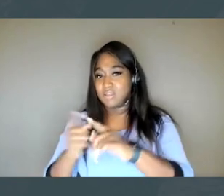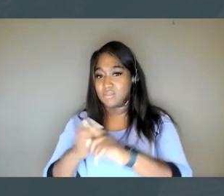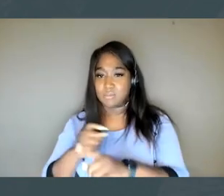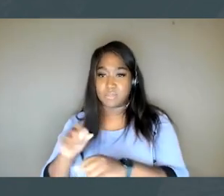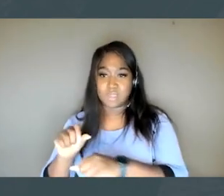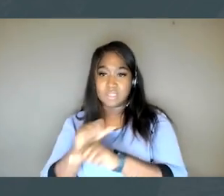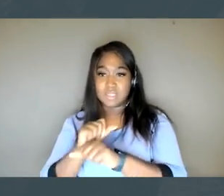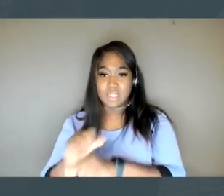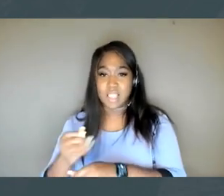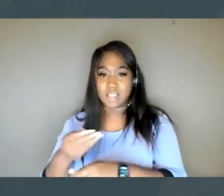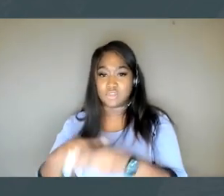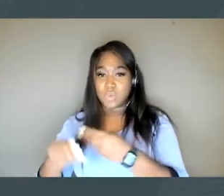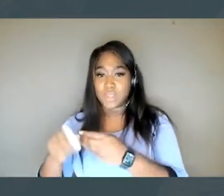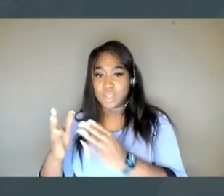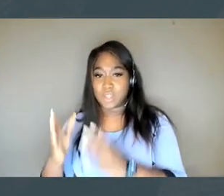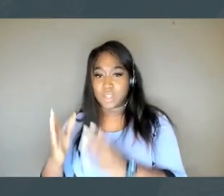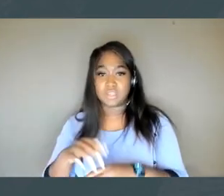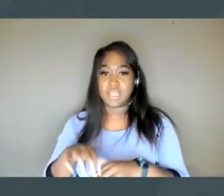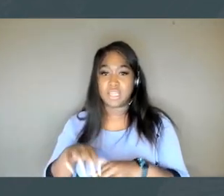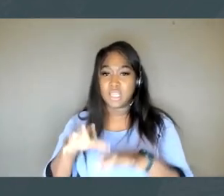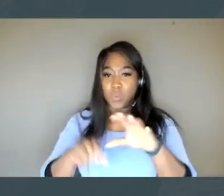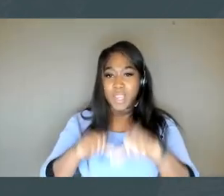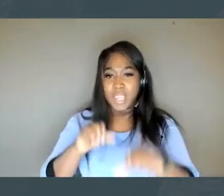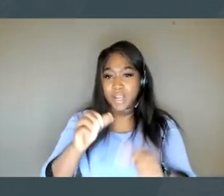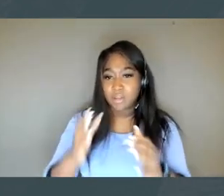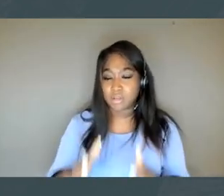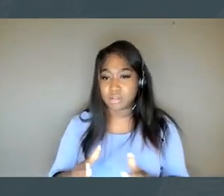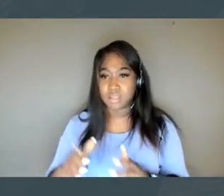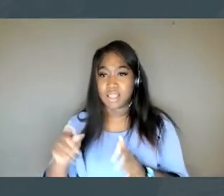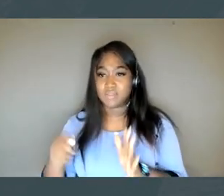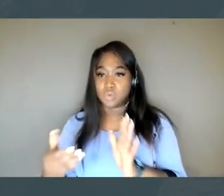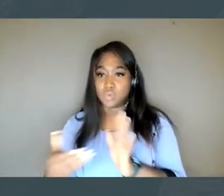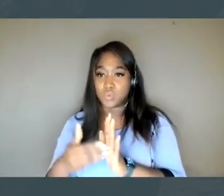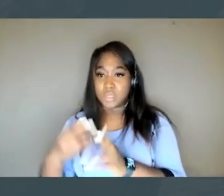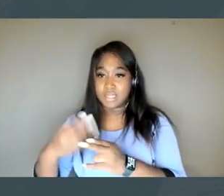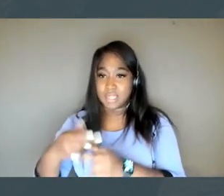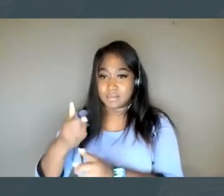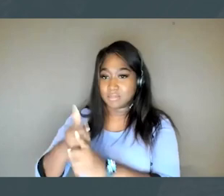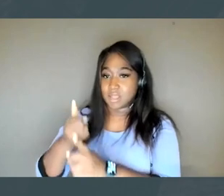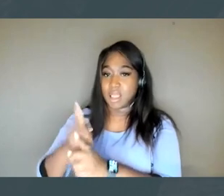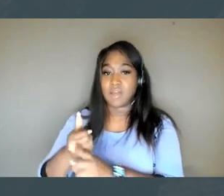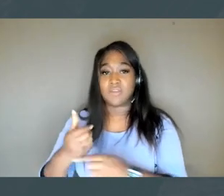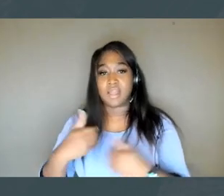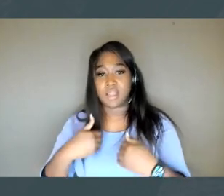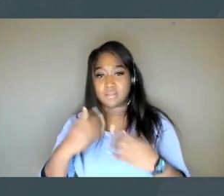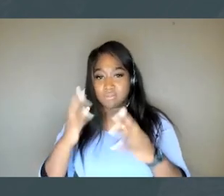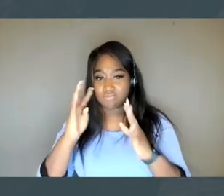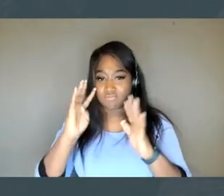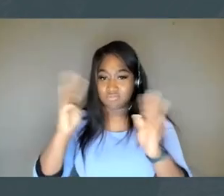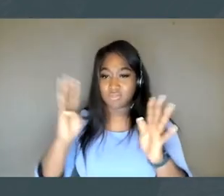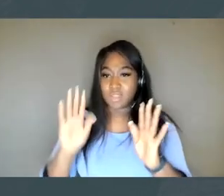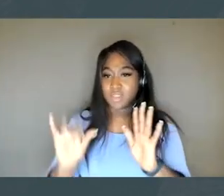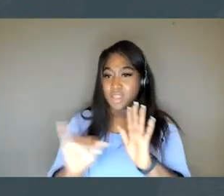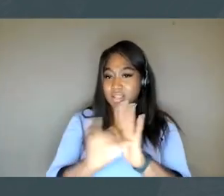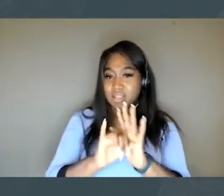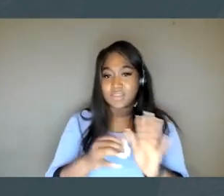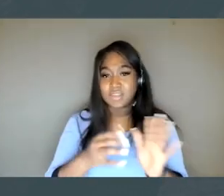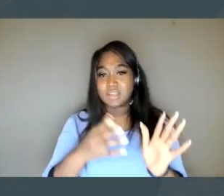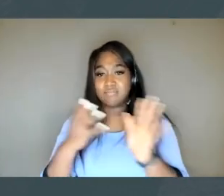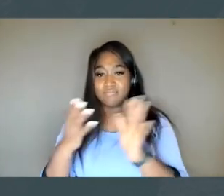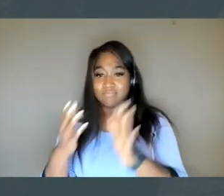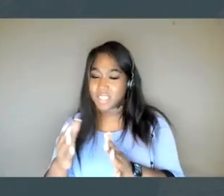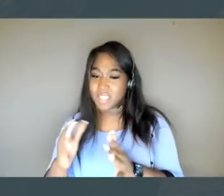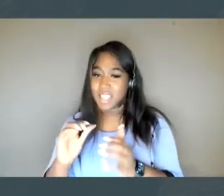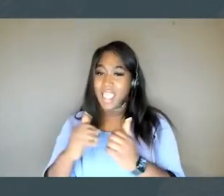remaking their identities, who have this kind of relationship of struggle to centralized states. And it's not